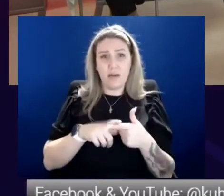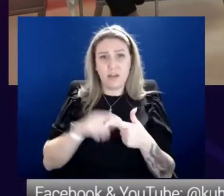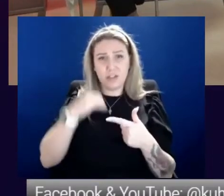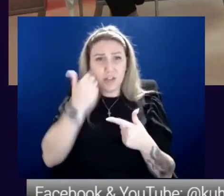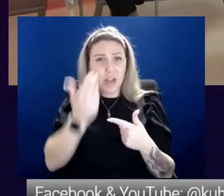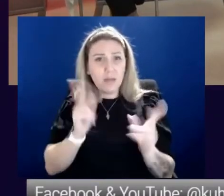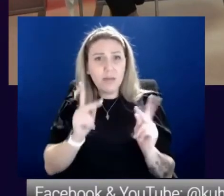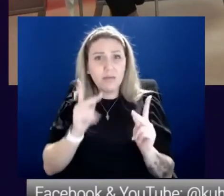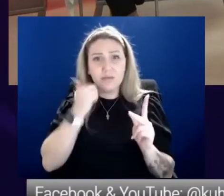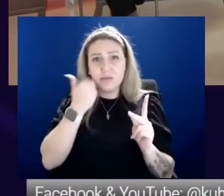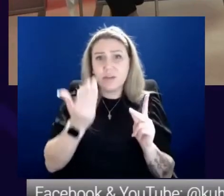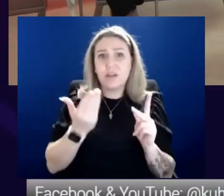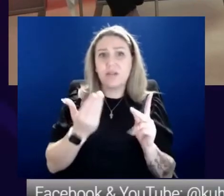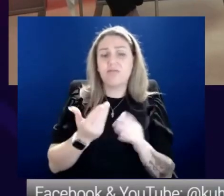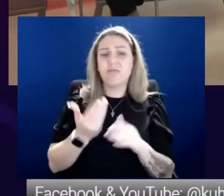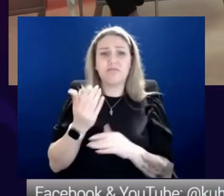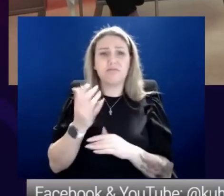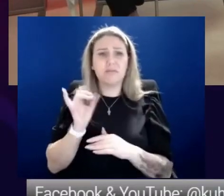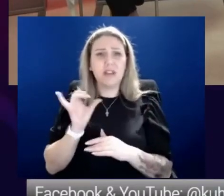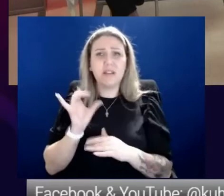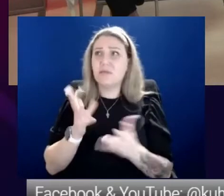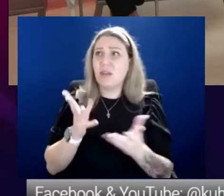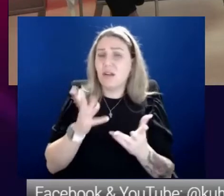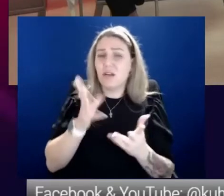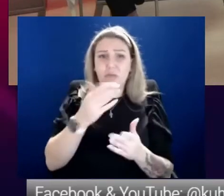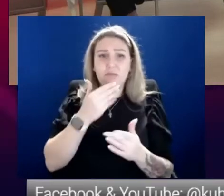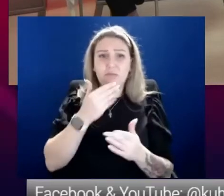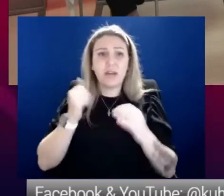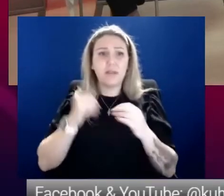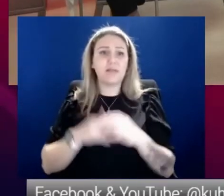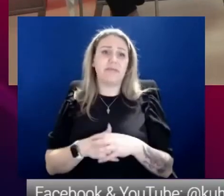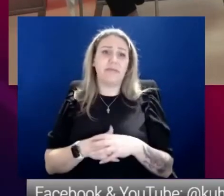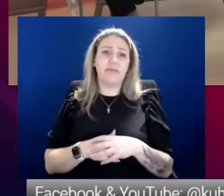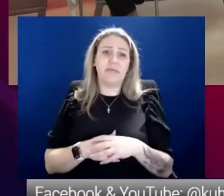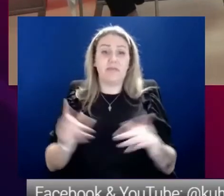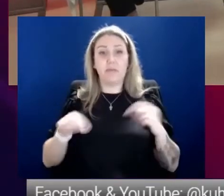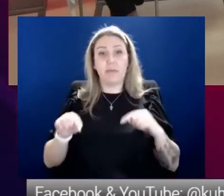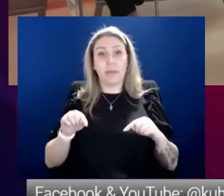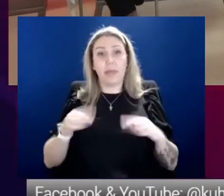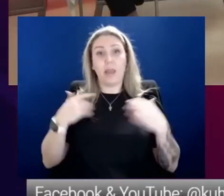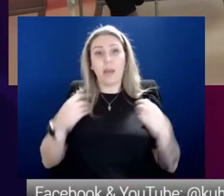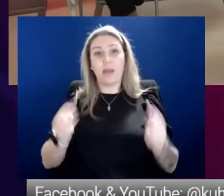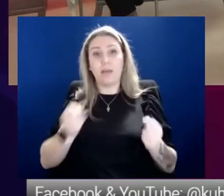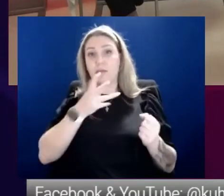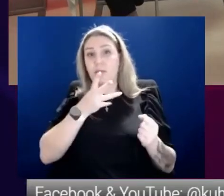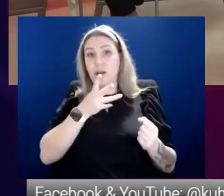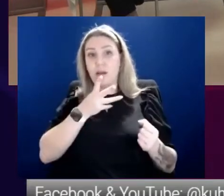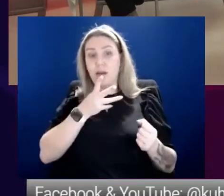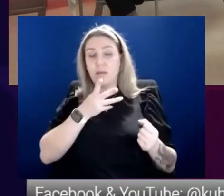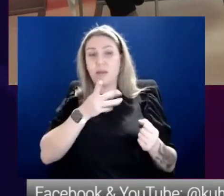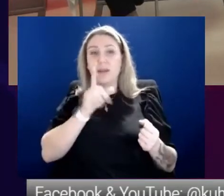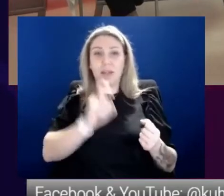like she was doing her best. Yeah, it's back to, without a healthy mom, you can't have a healthy baby. Exactly.